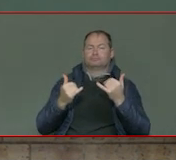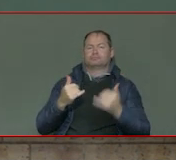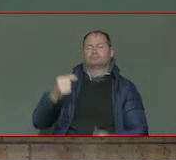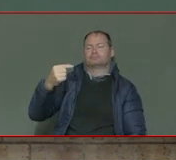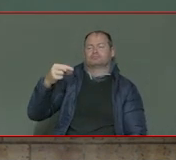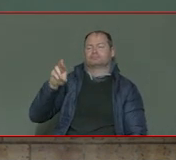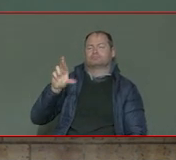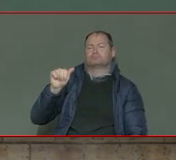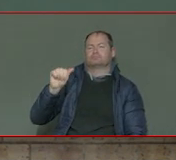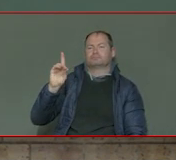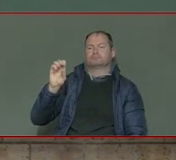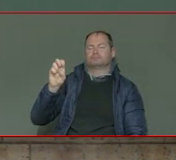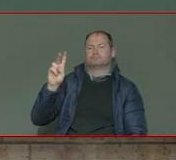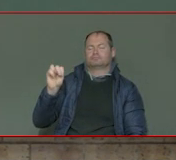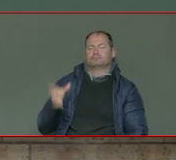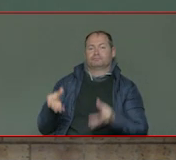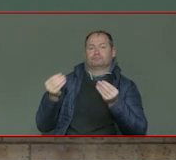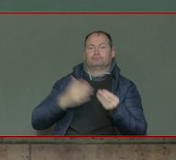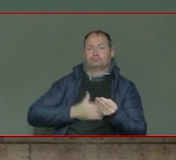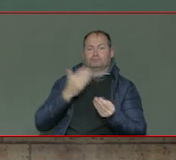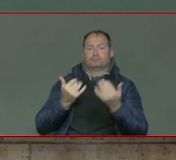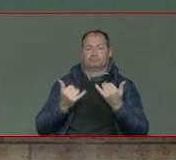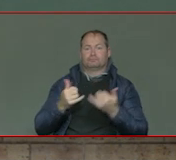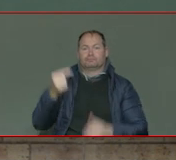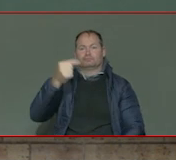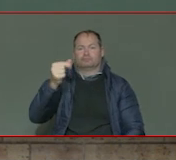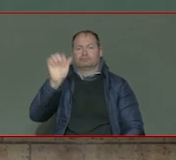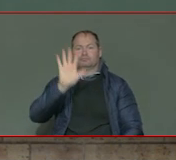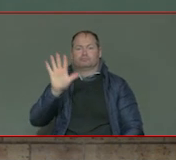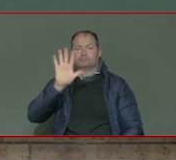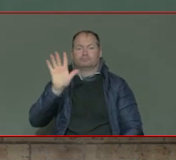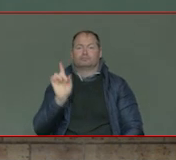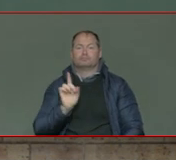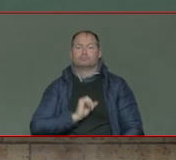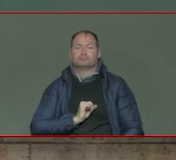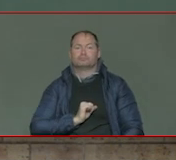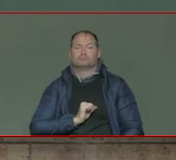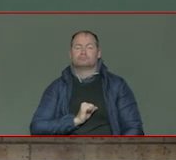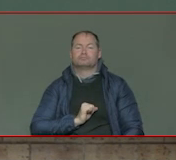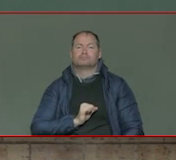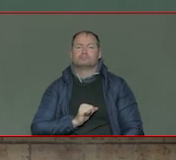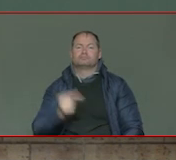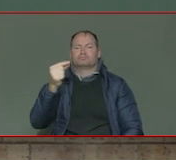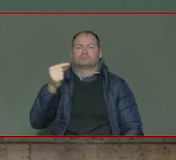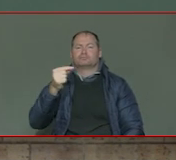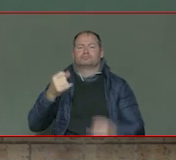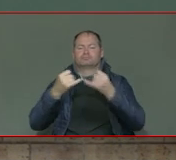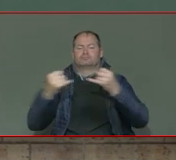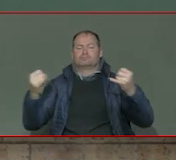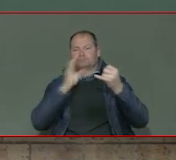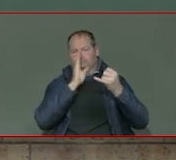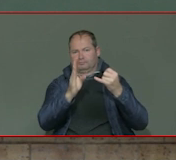from analytical geometry that the average gradient is actually the gradient of the straight line.